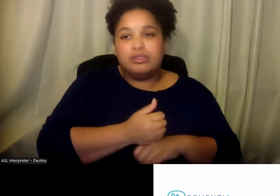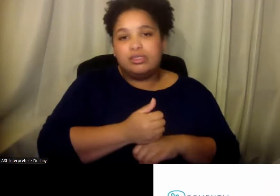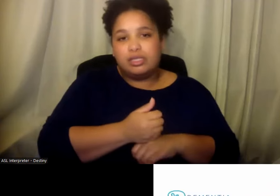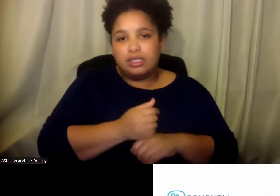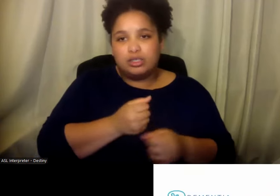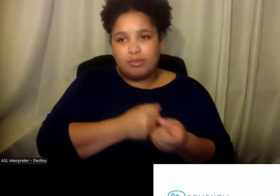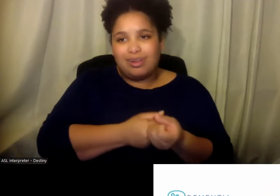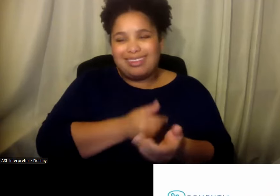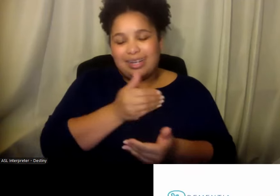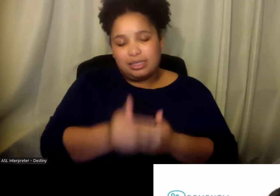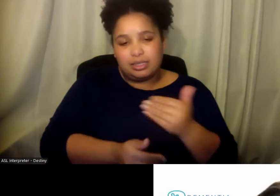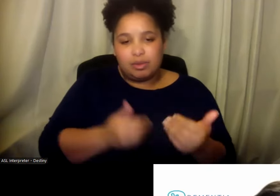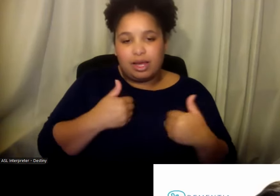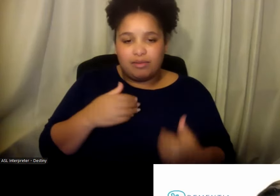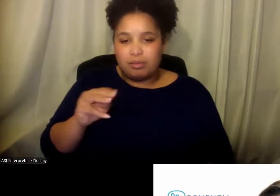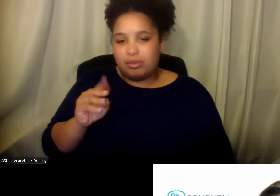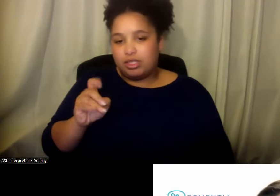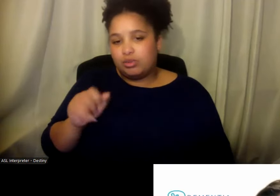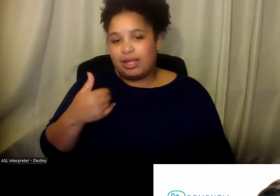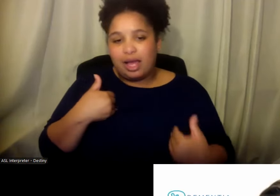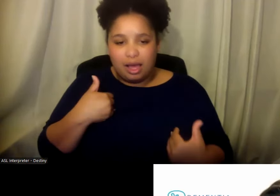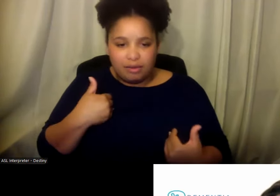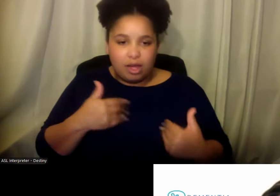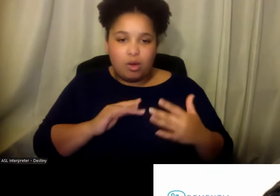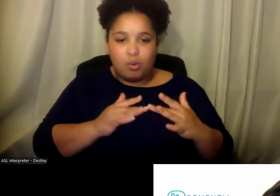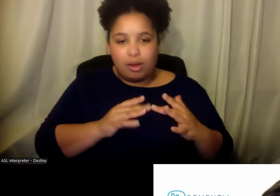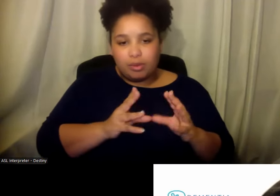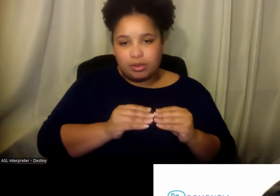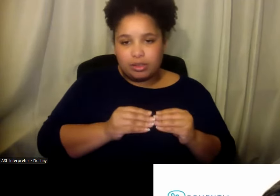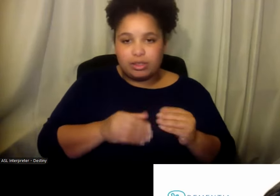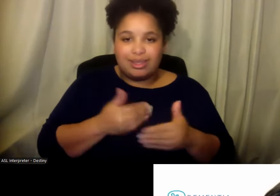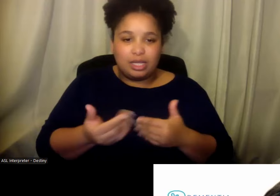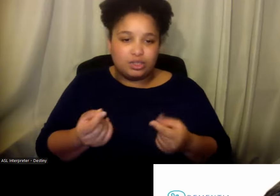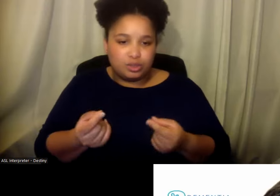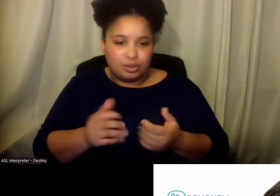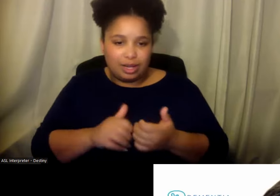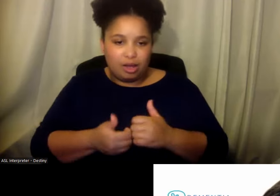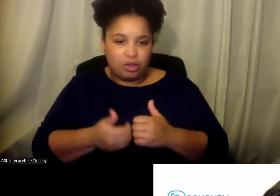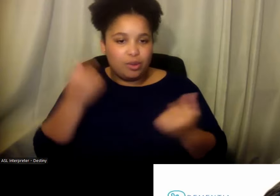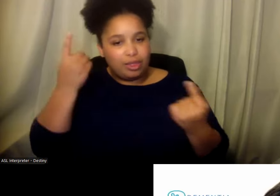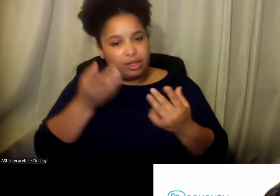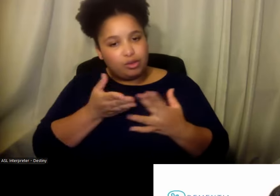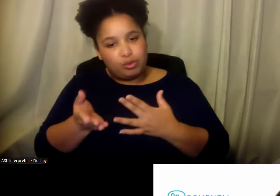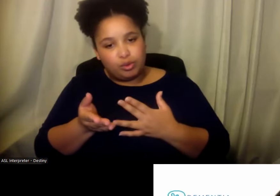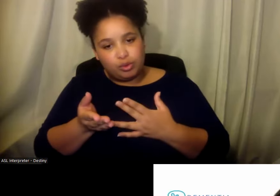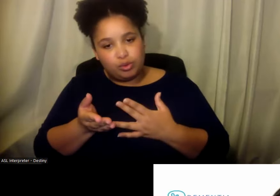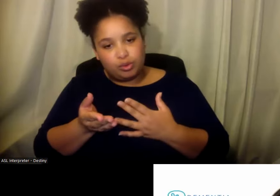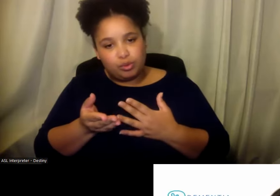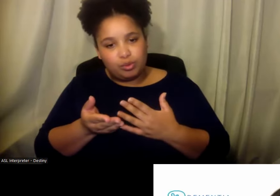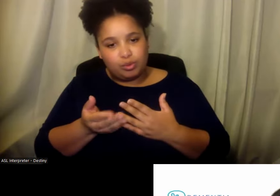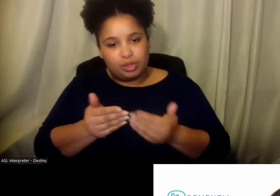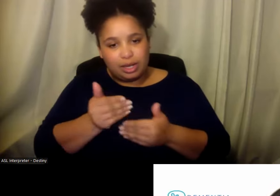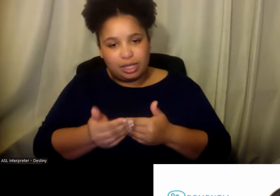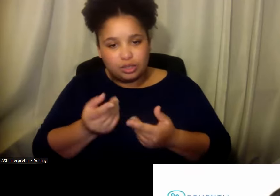have a module, we did a webinar, and we have a module on what you would do next and how you would think through what the next steps